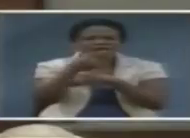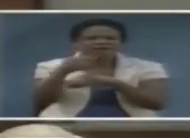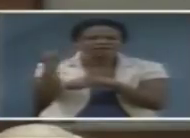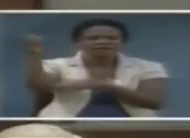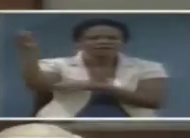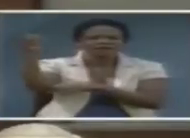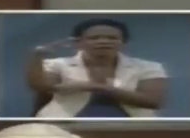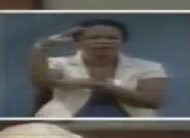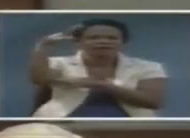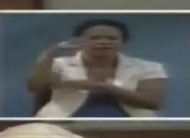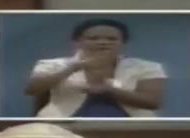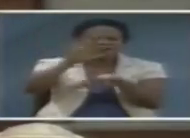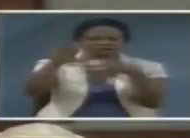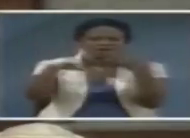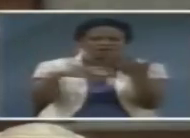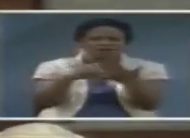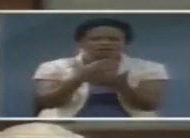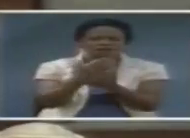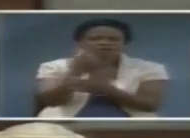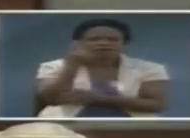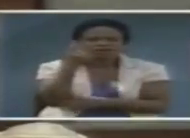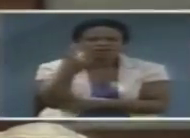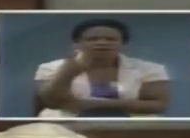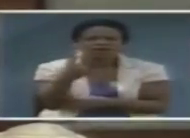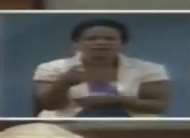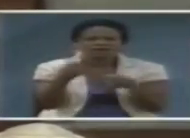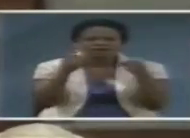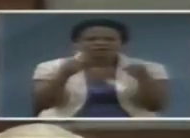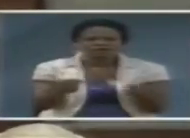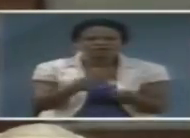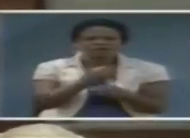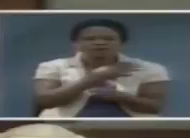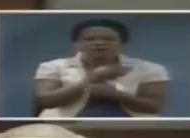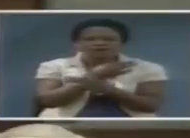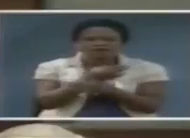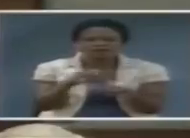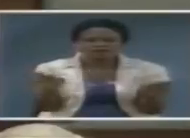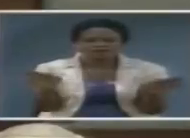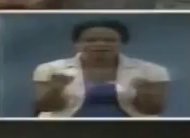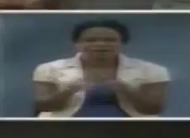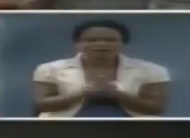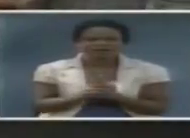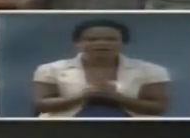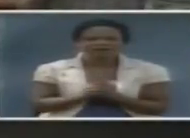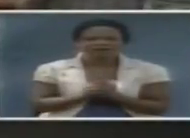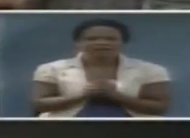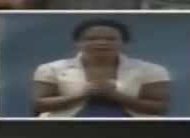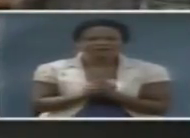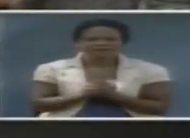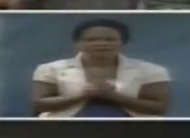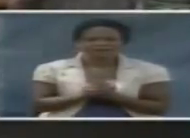Brothers under the sun. Oh, one, strong and